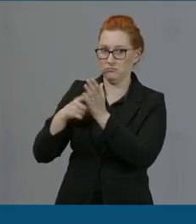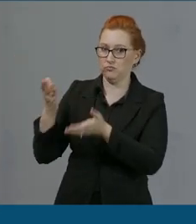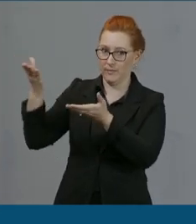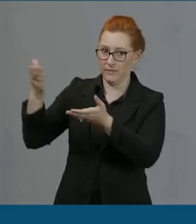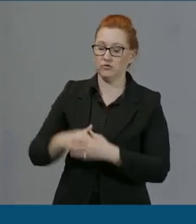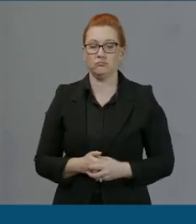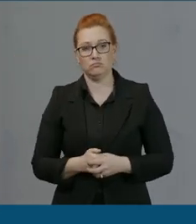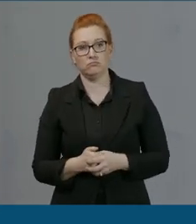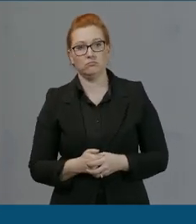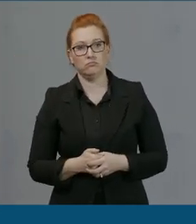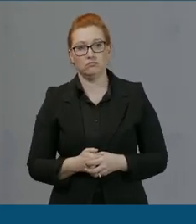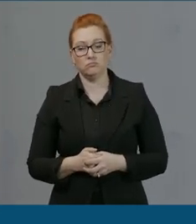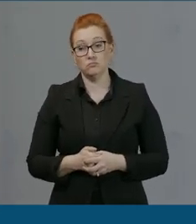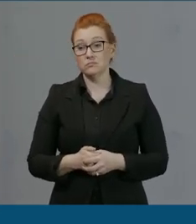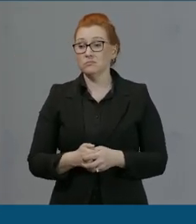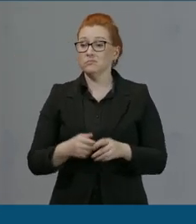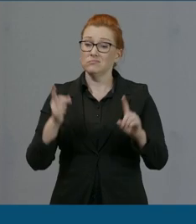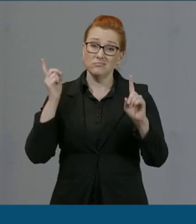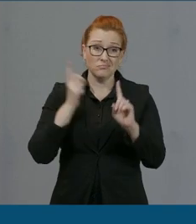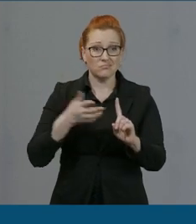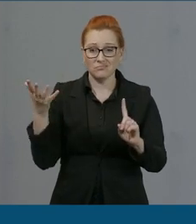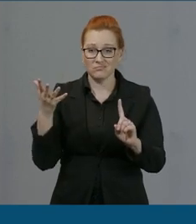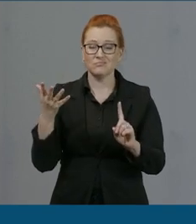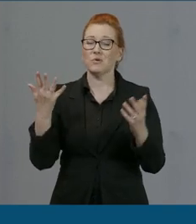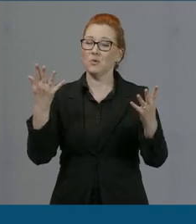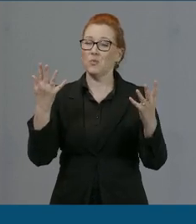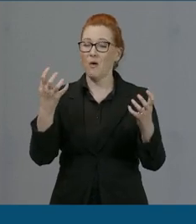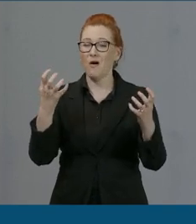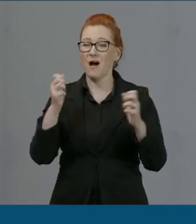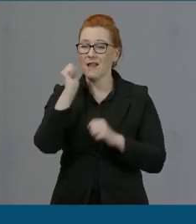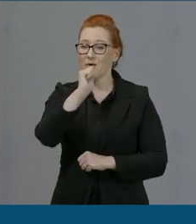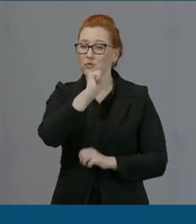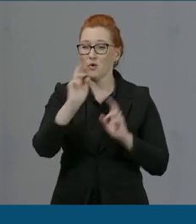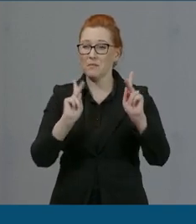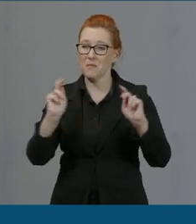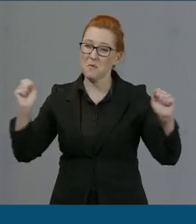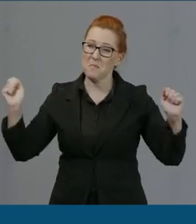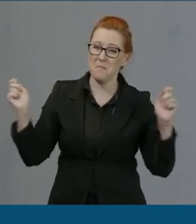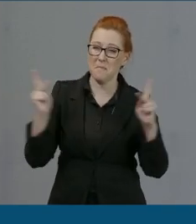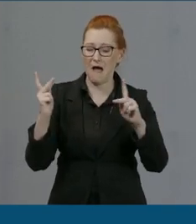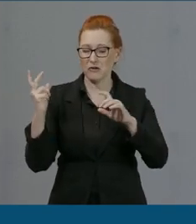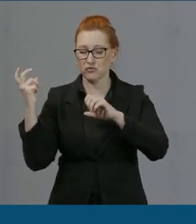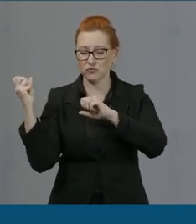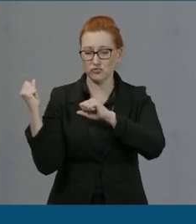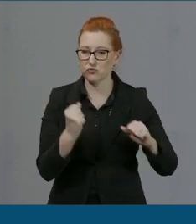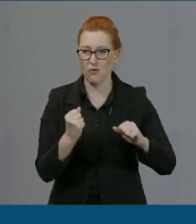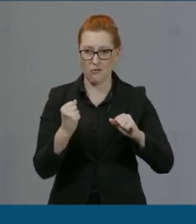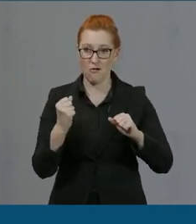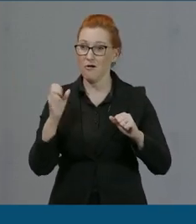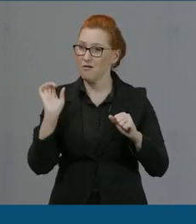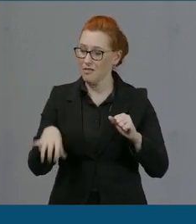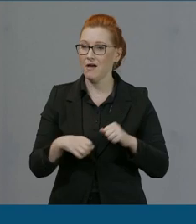So the objective here is that we return stronger, and you can see where the plan is to reinvigorate our